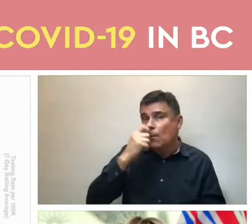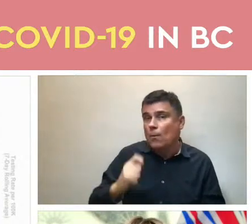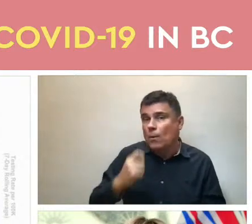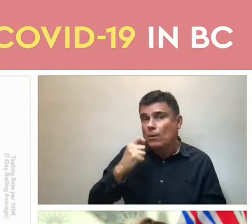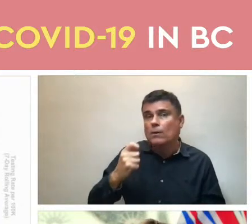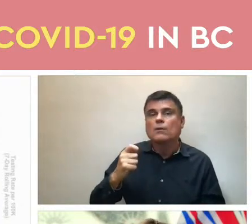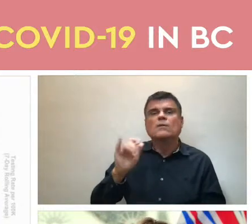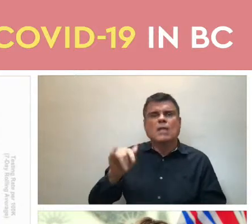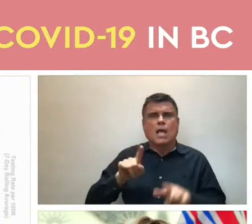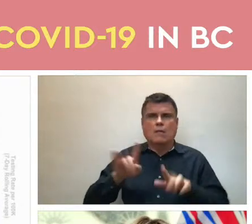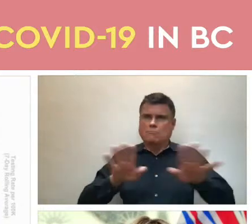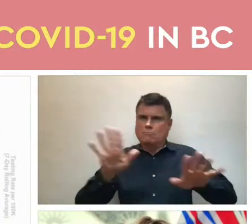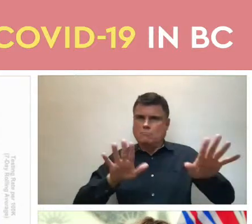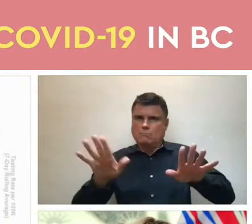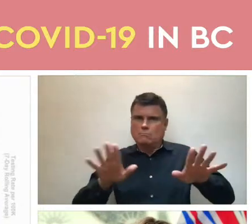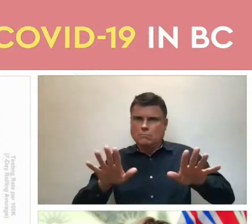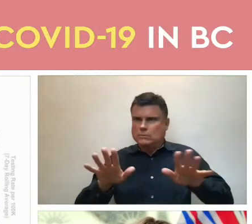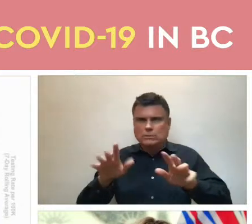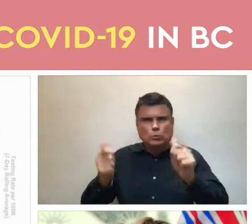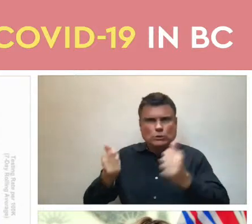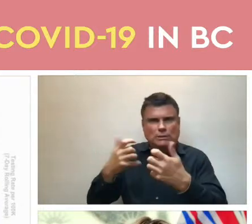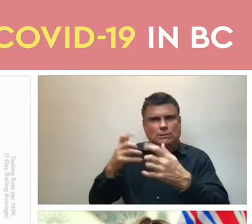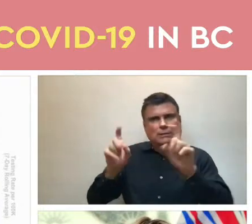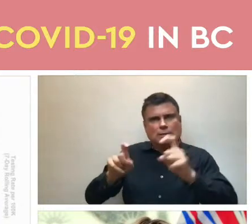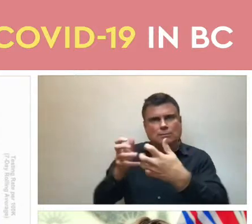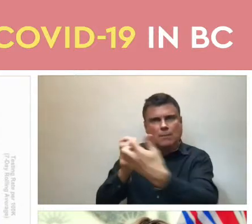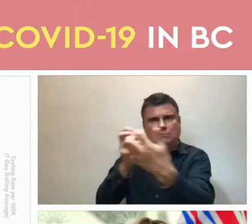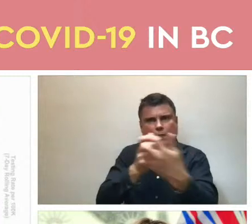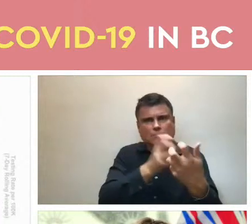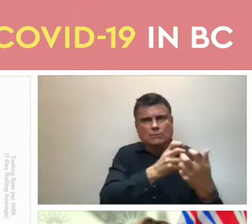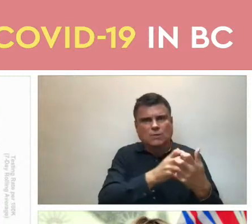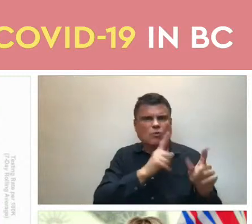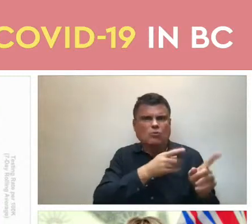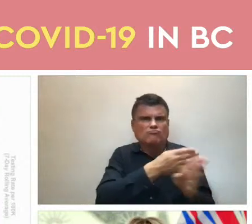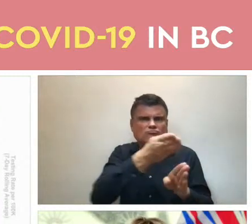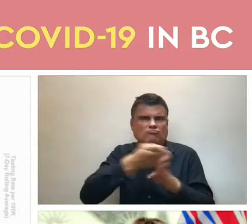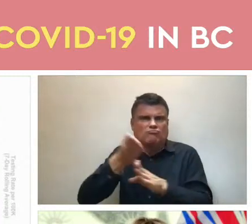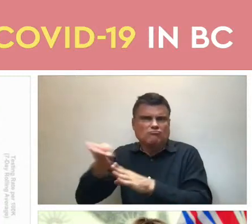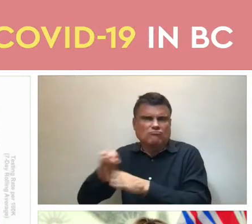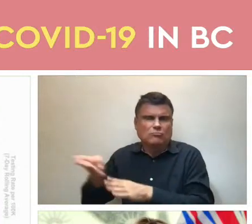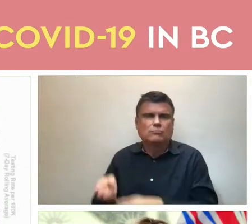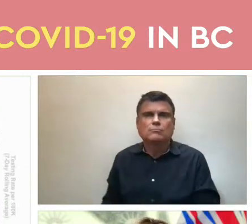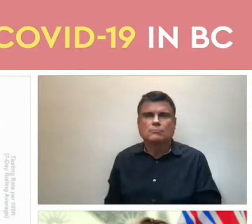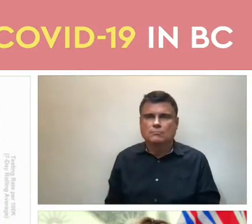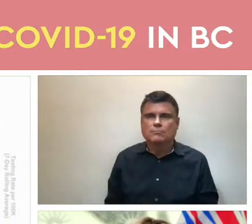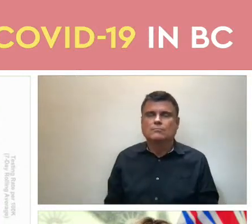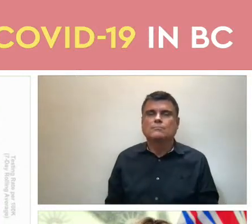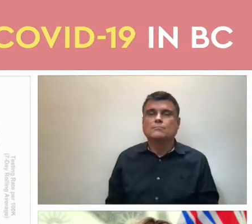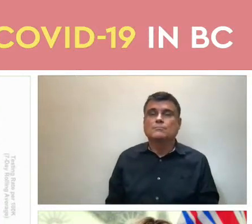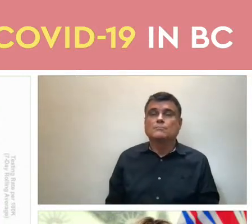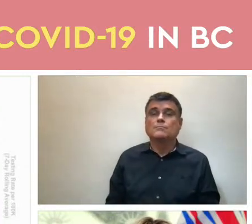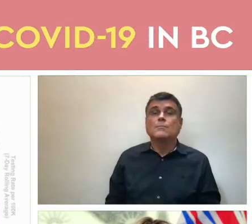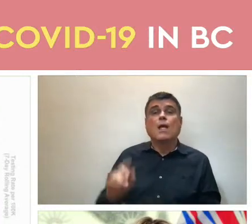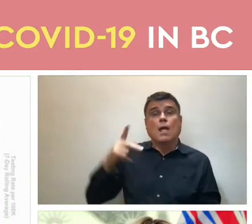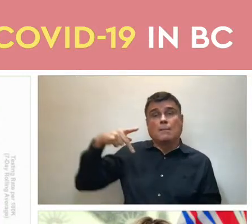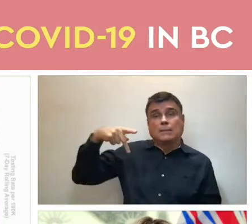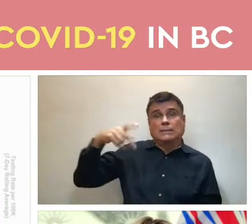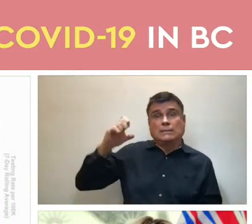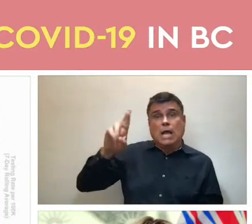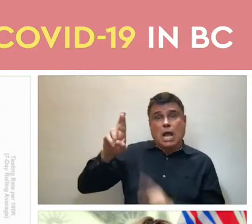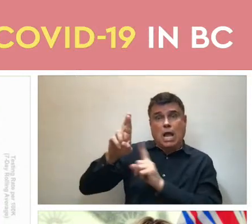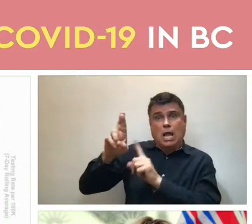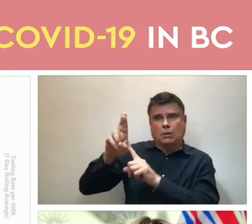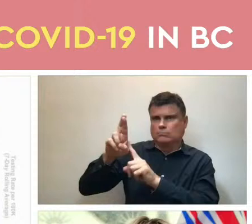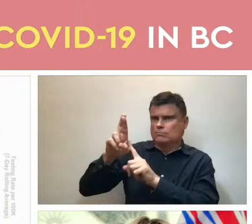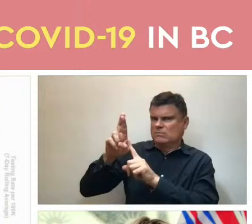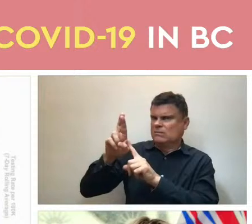to supplement. But this is the PCR testing that we've had the highest amounts of testing across the province over the